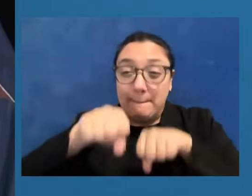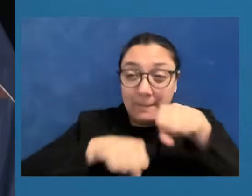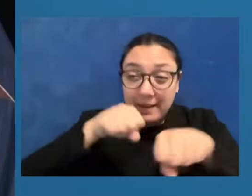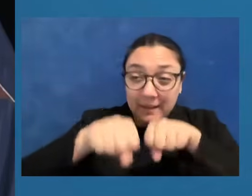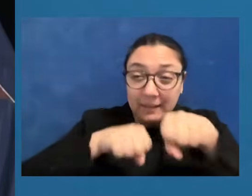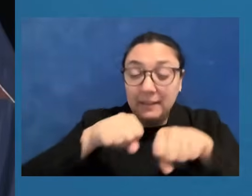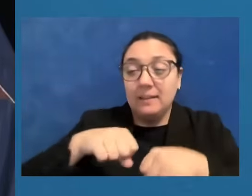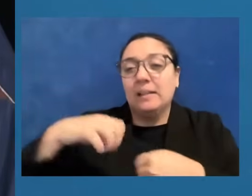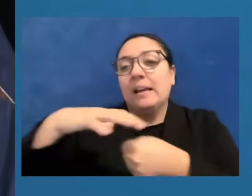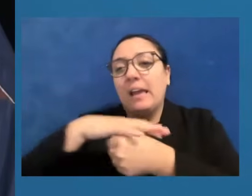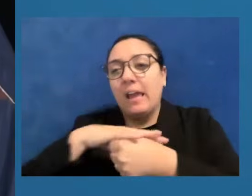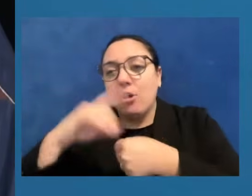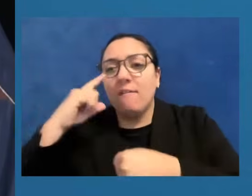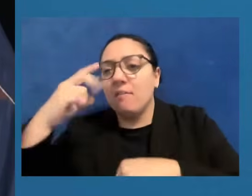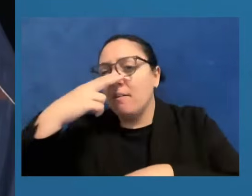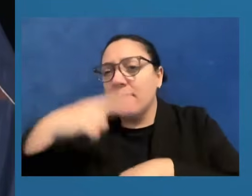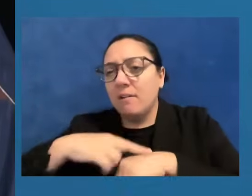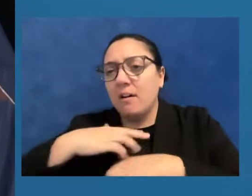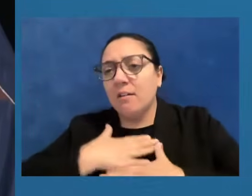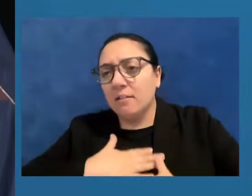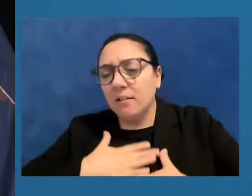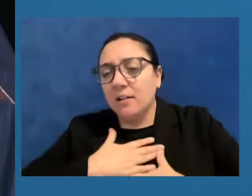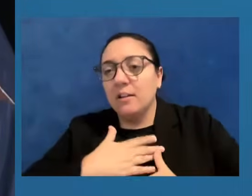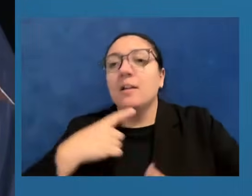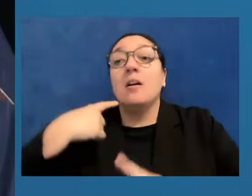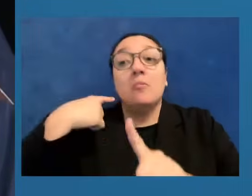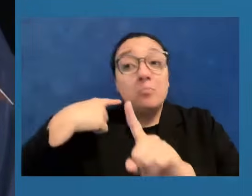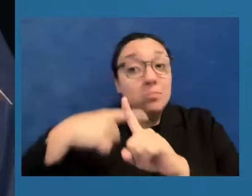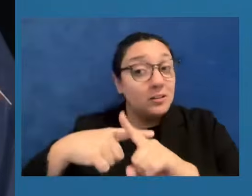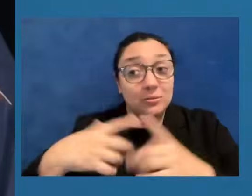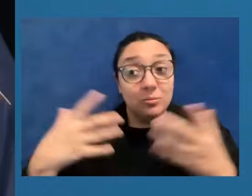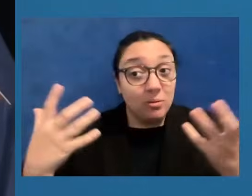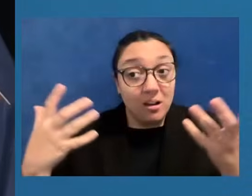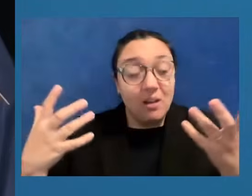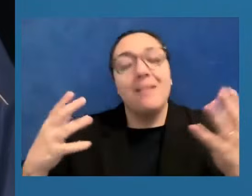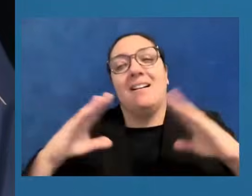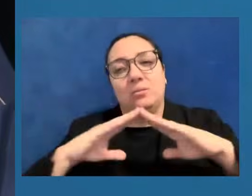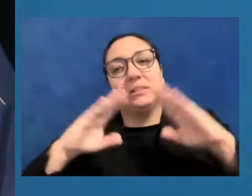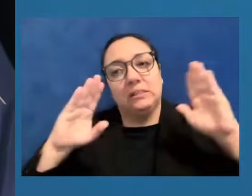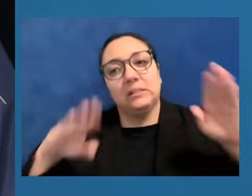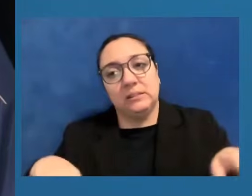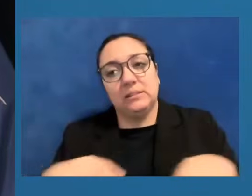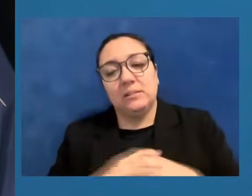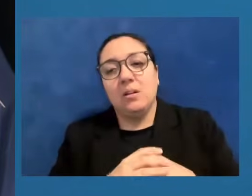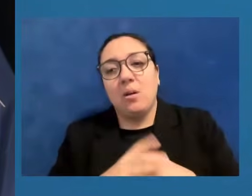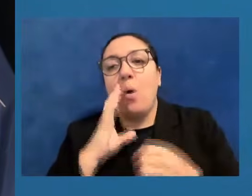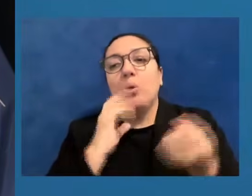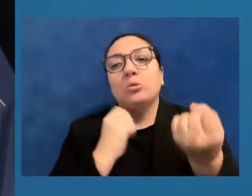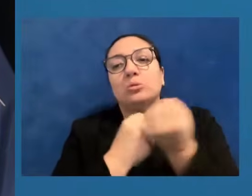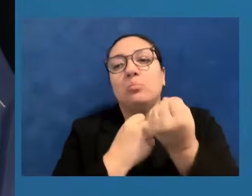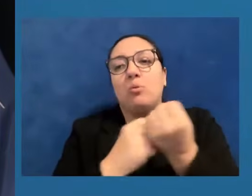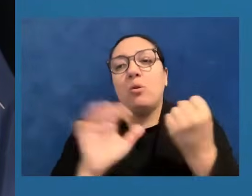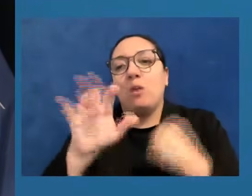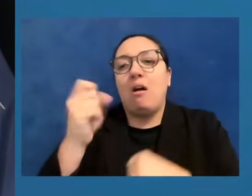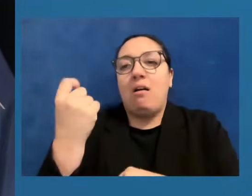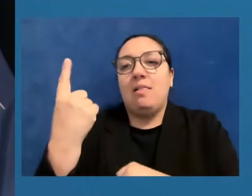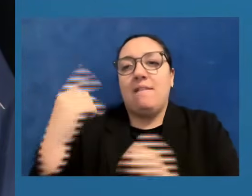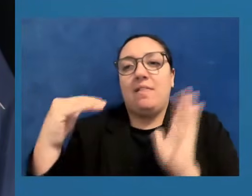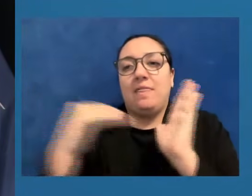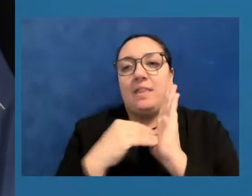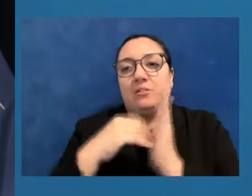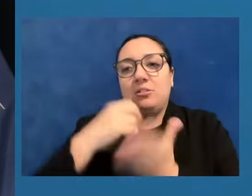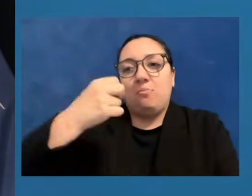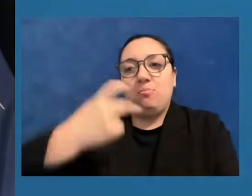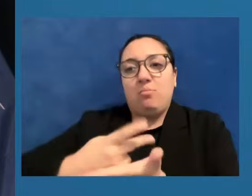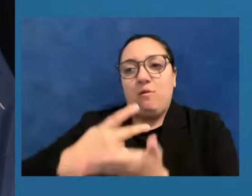spaces, and of course, housing. We're going to be supporting over 11,000 approved housing projects with this.